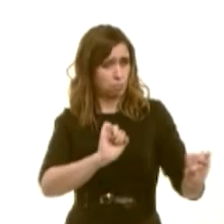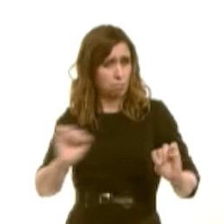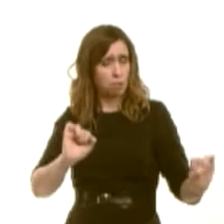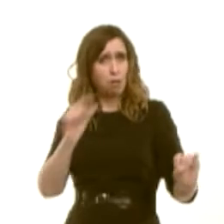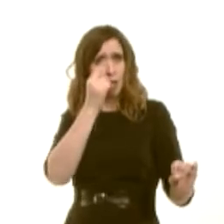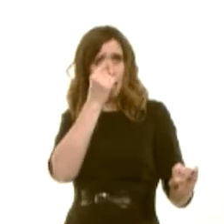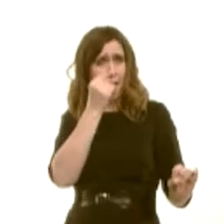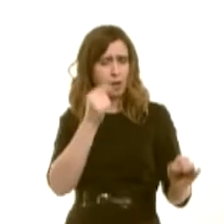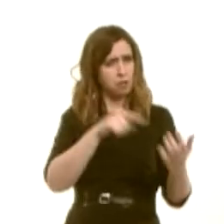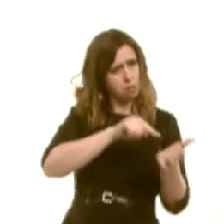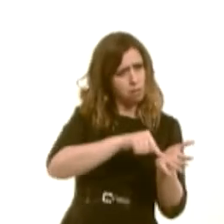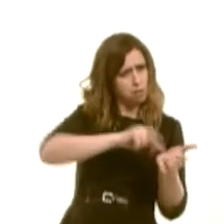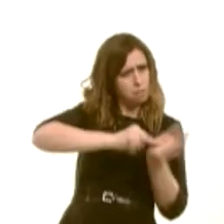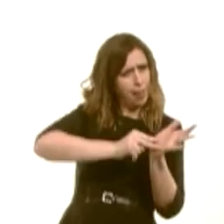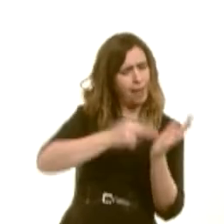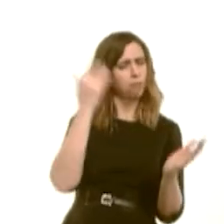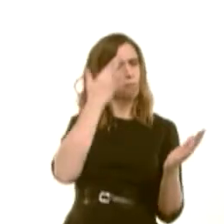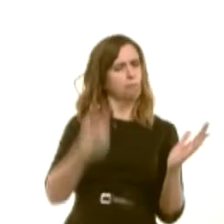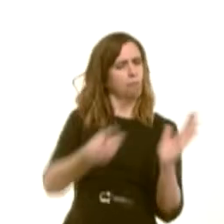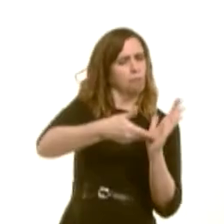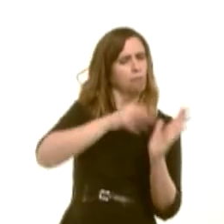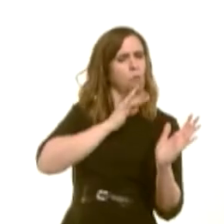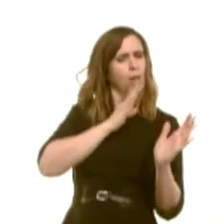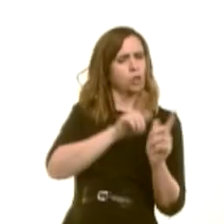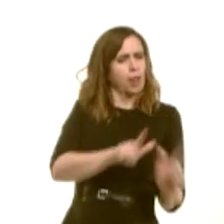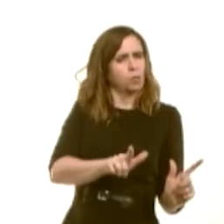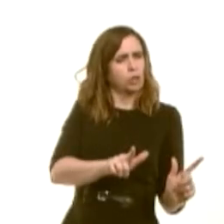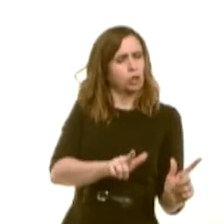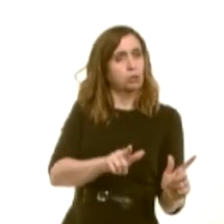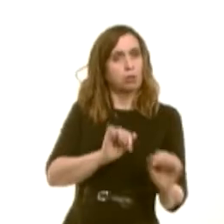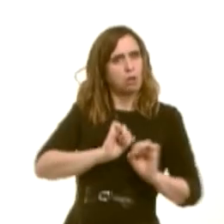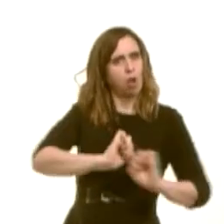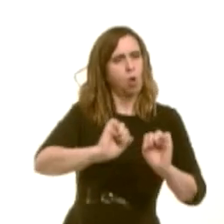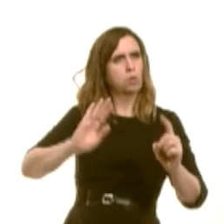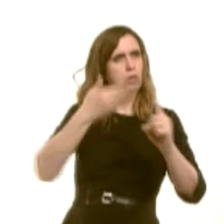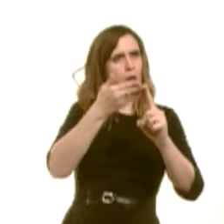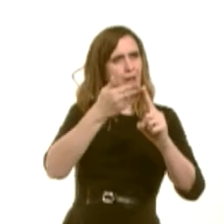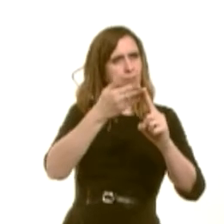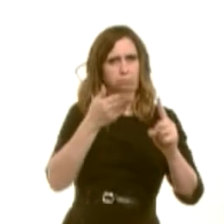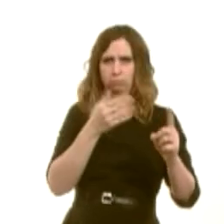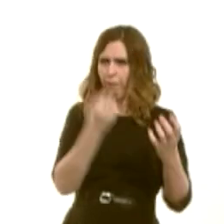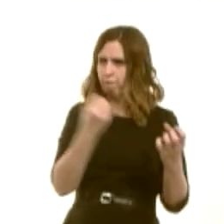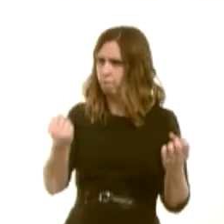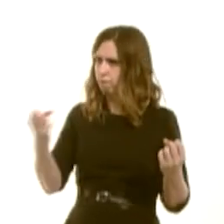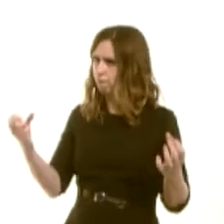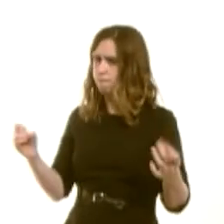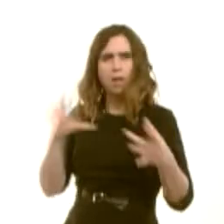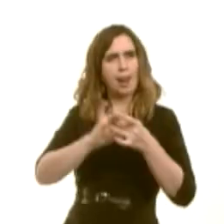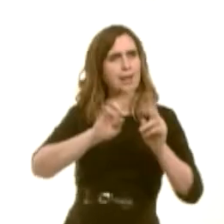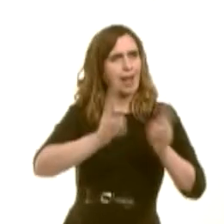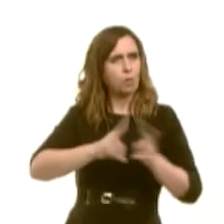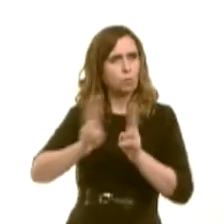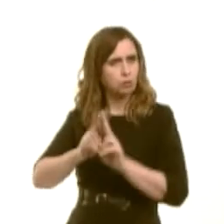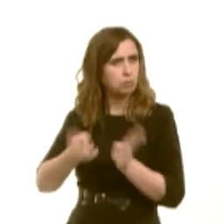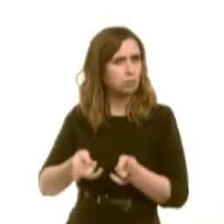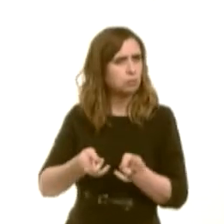as a consideration, and secondly, they can ensure that they do set their own targets about housing. Where they